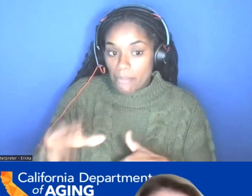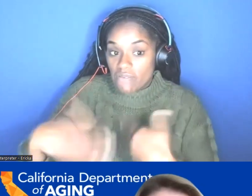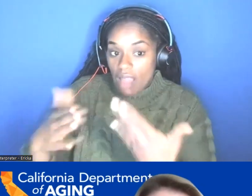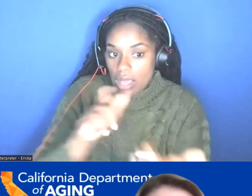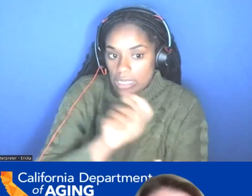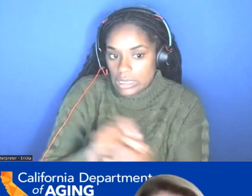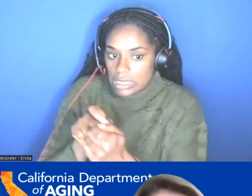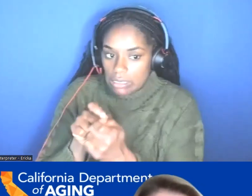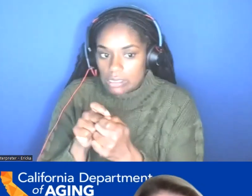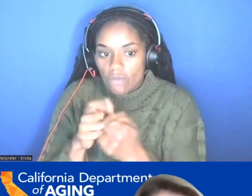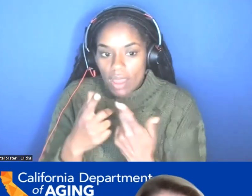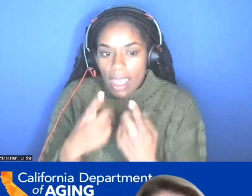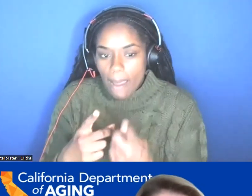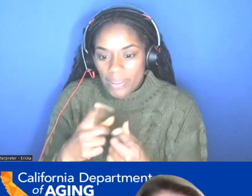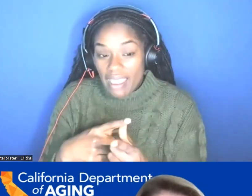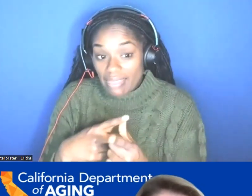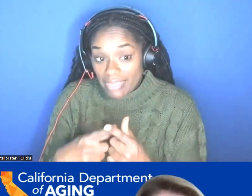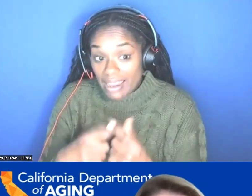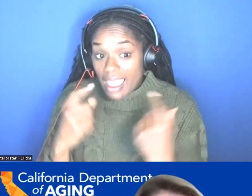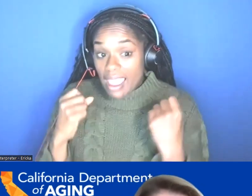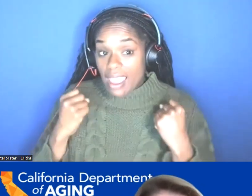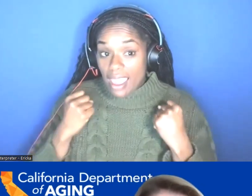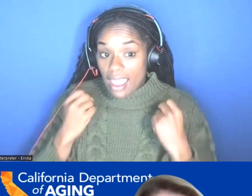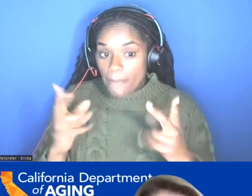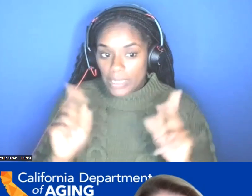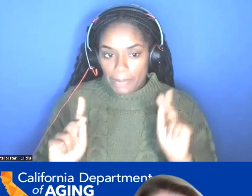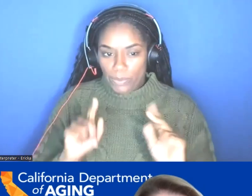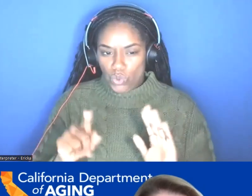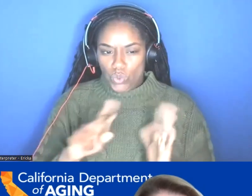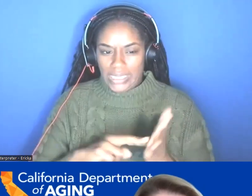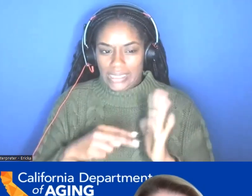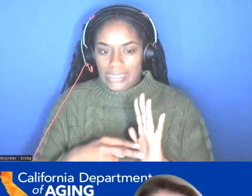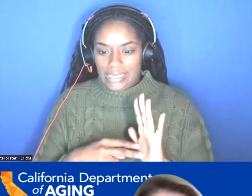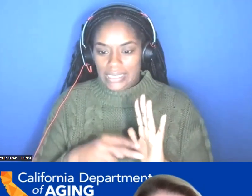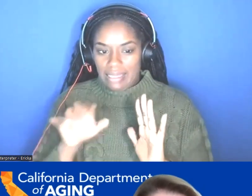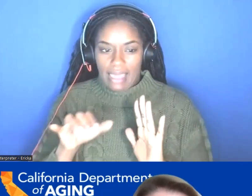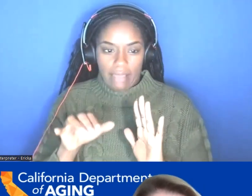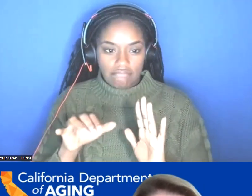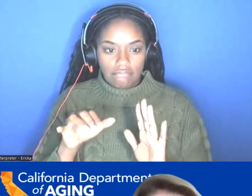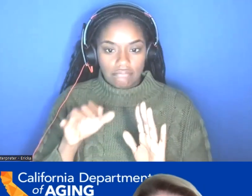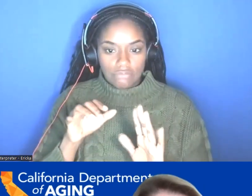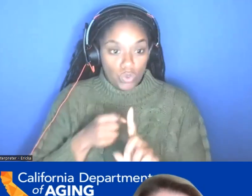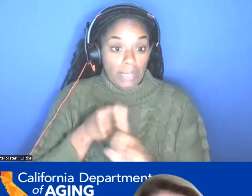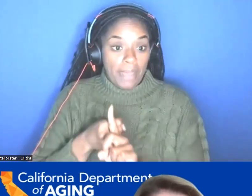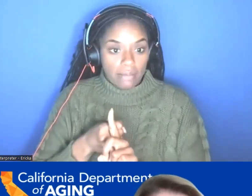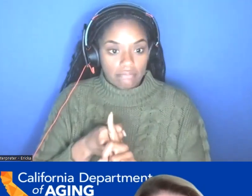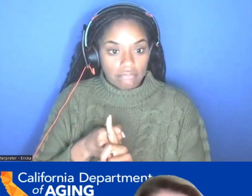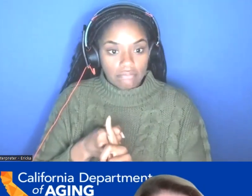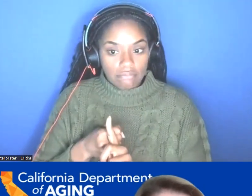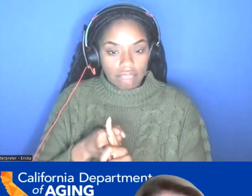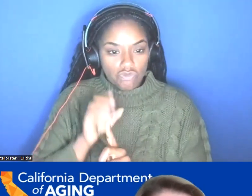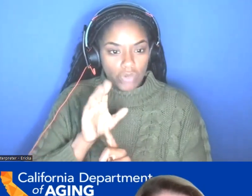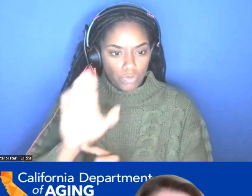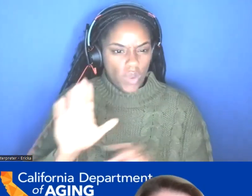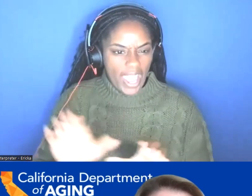happened, and then how many people you intended that to impact by what you did. That's